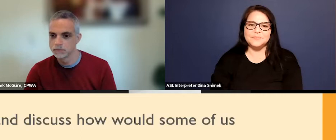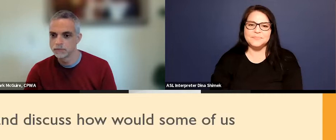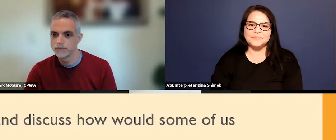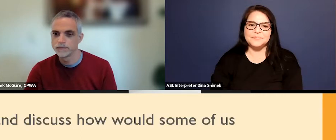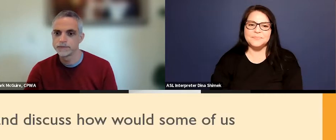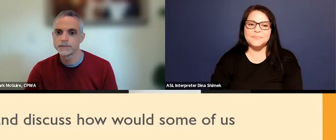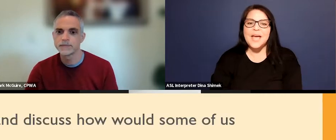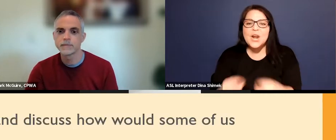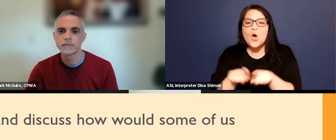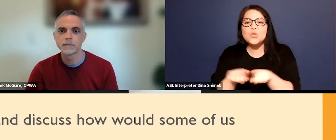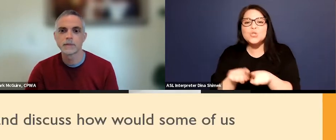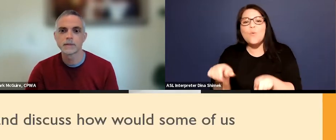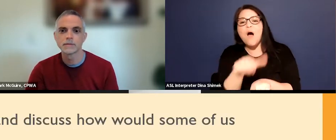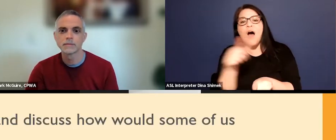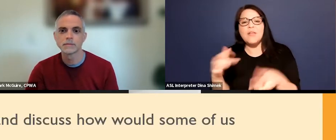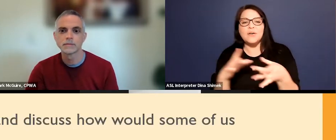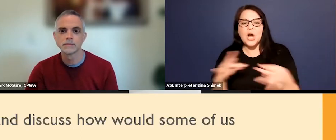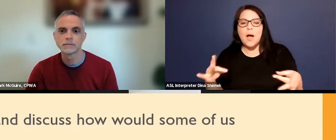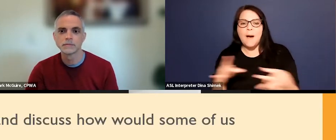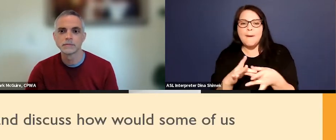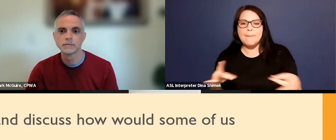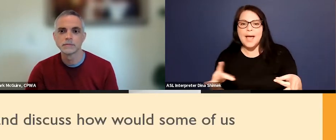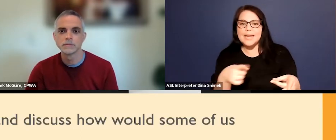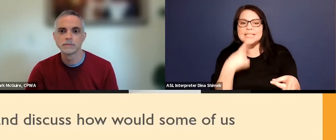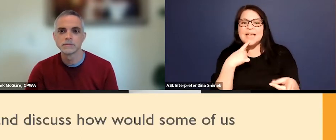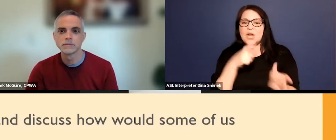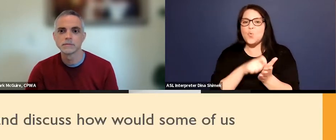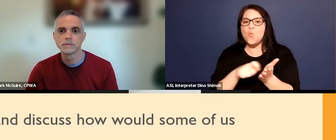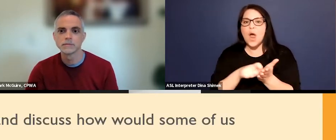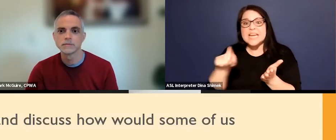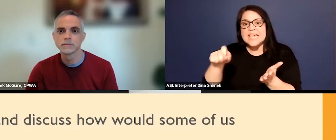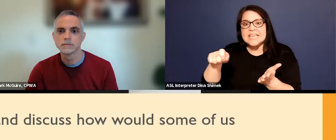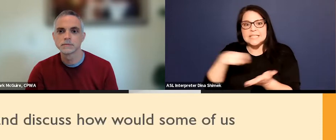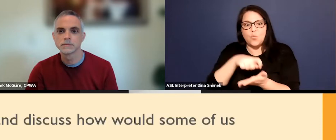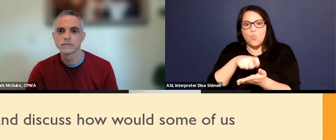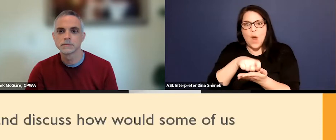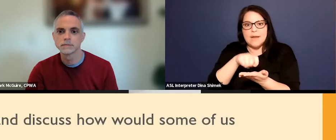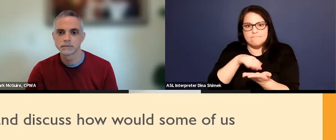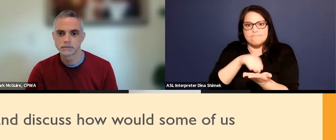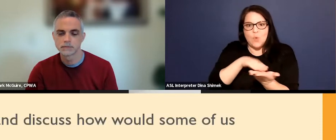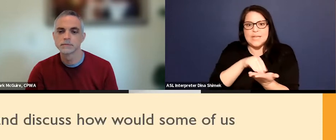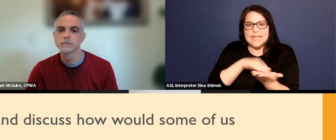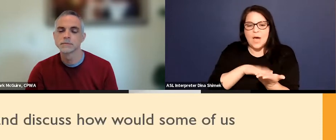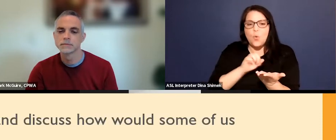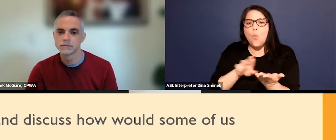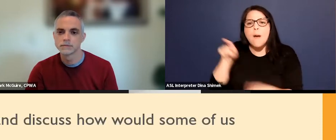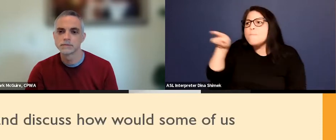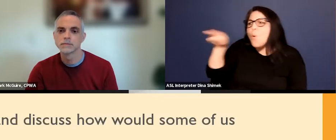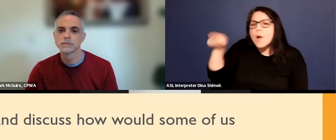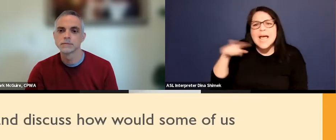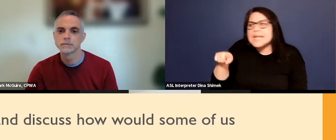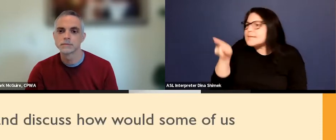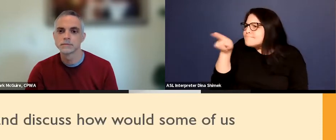And then another comment, write your needs down or point to what you